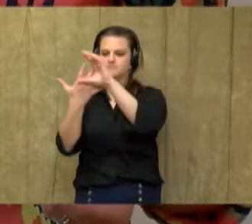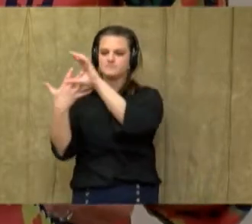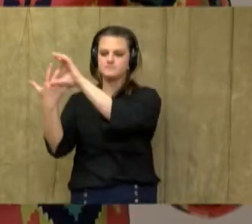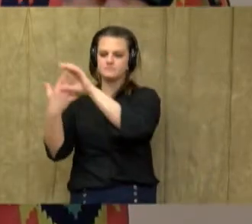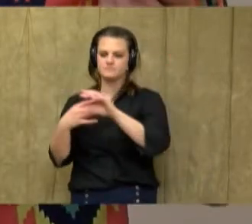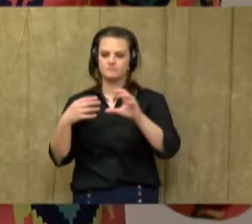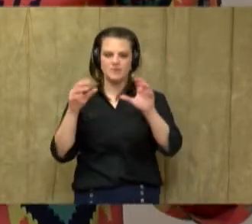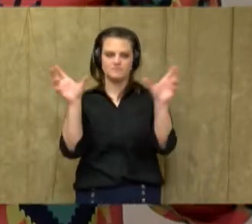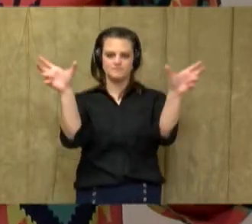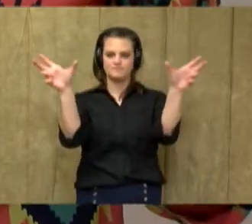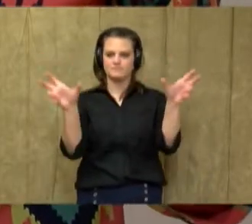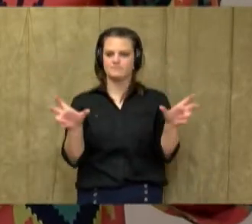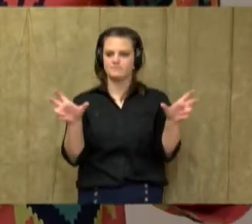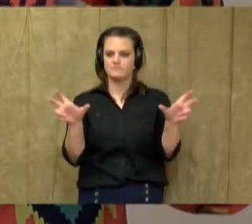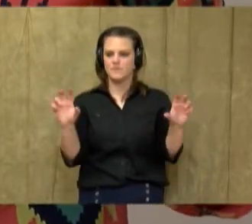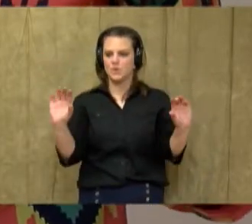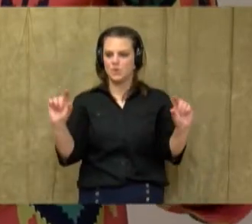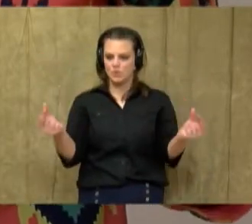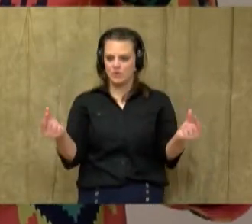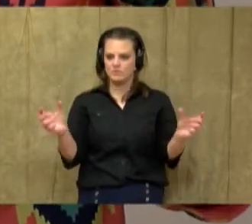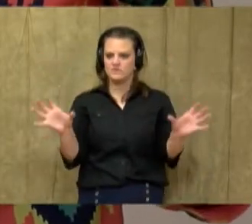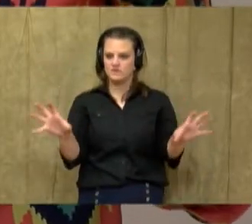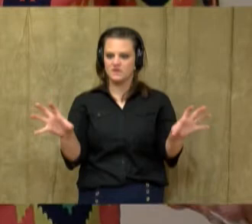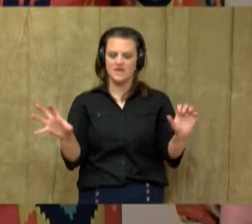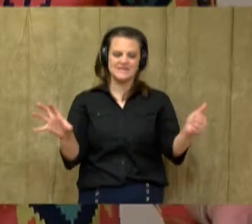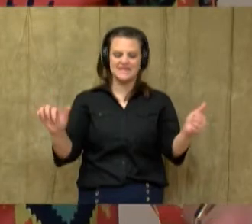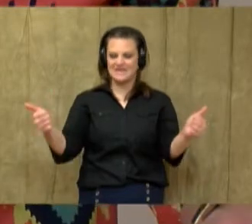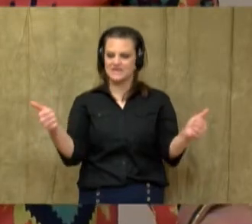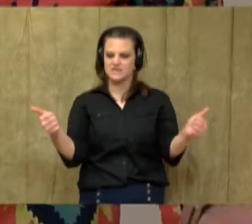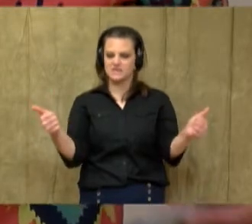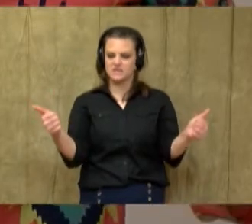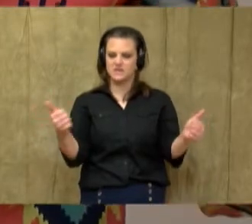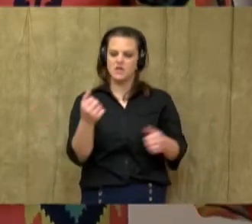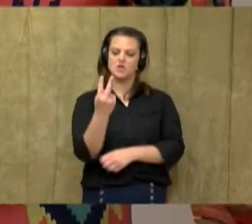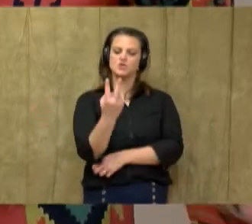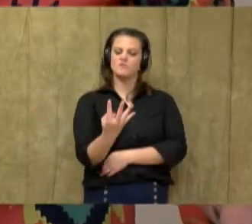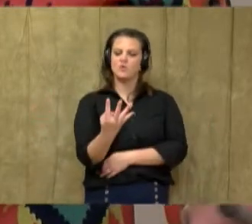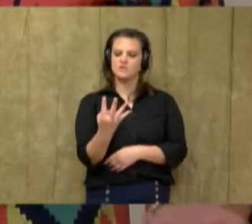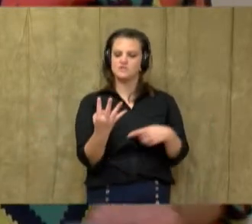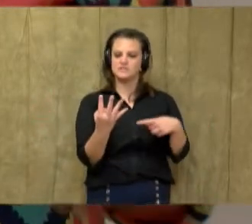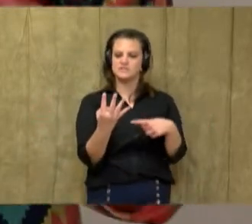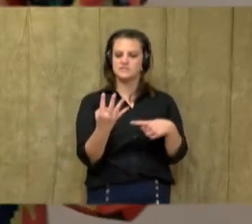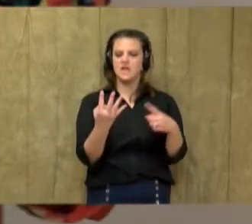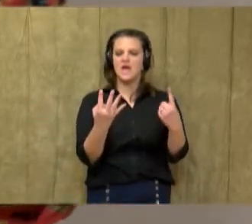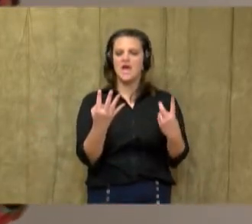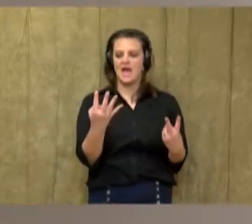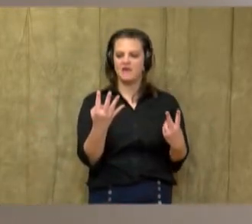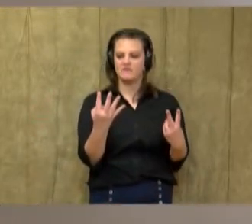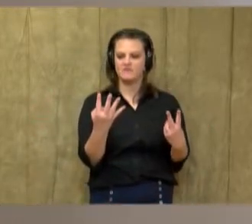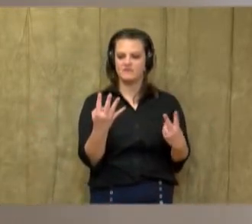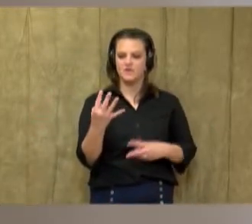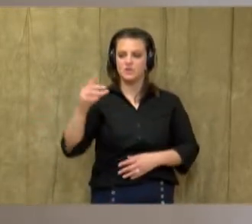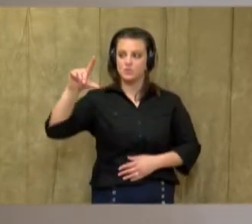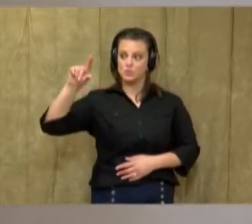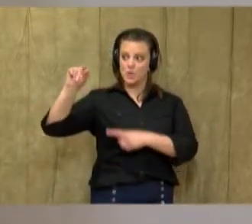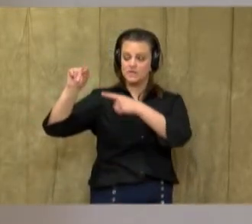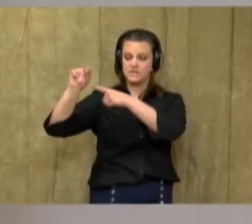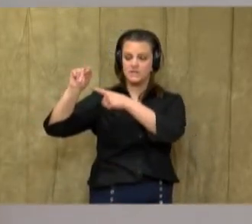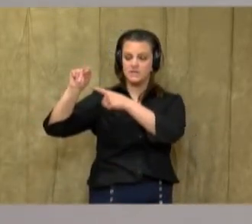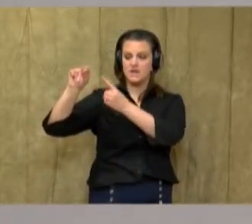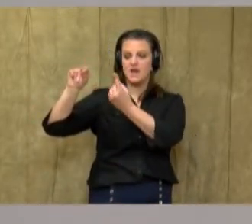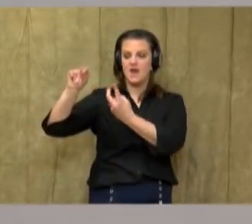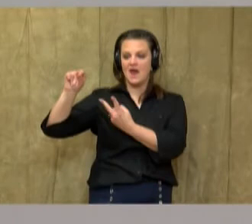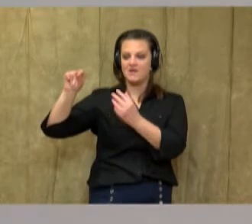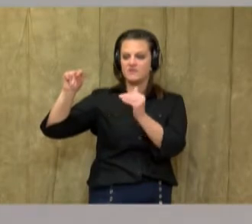10. Also though, 2/4 is a half, and half of 20 is